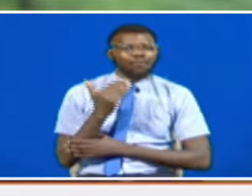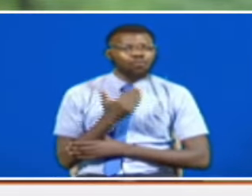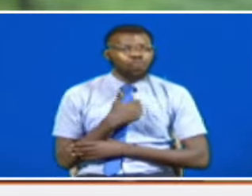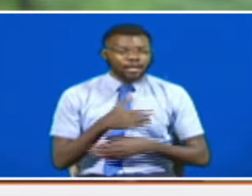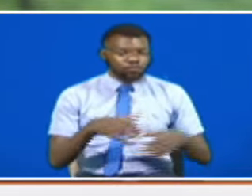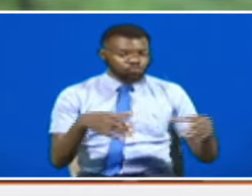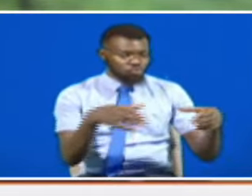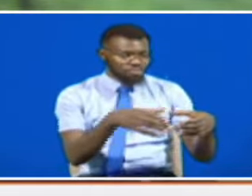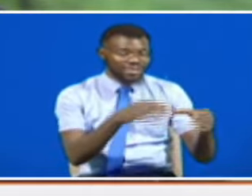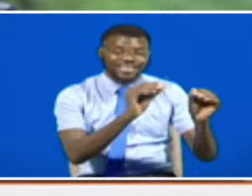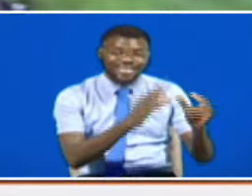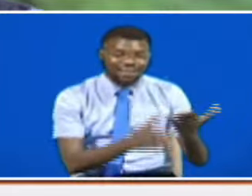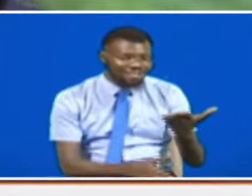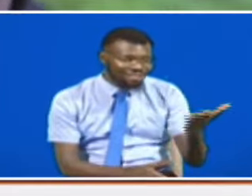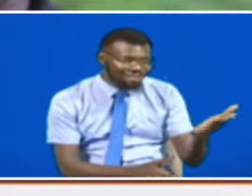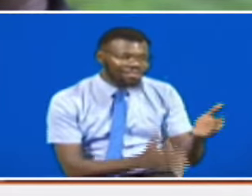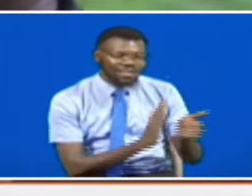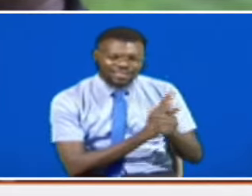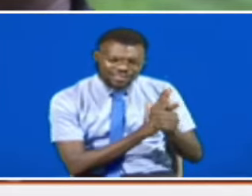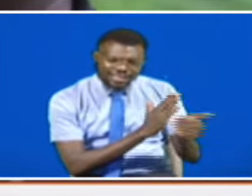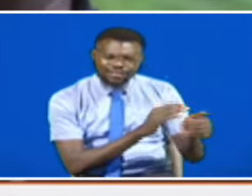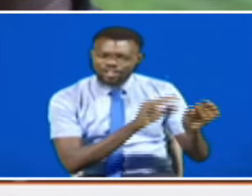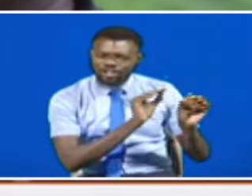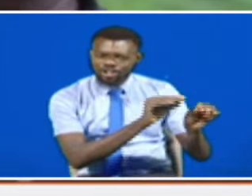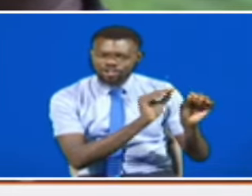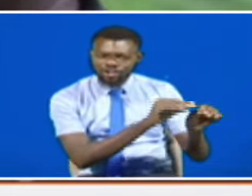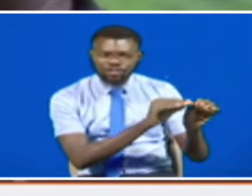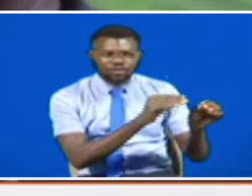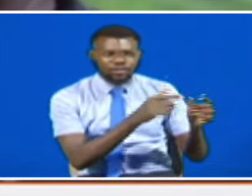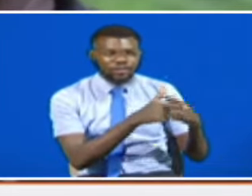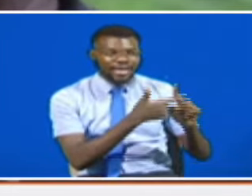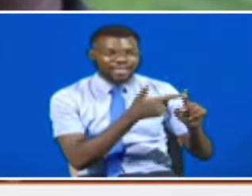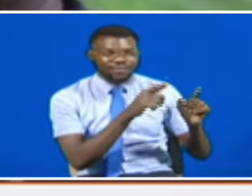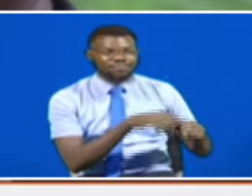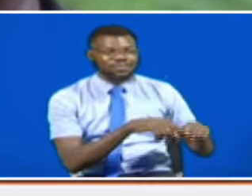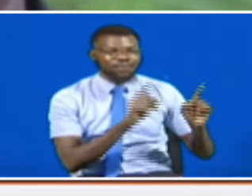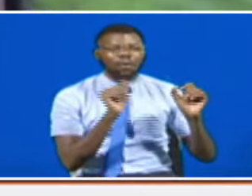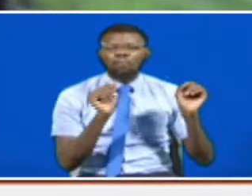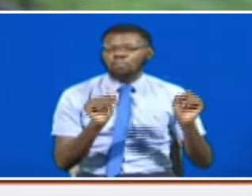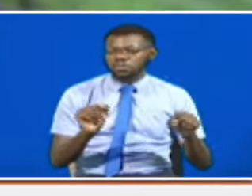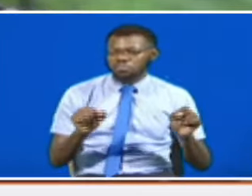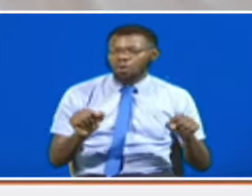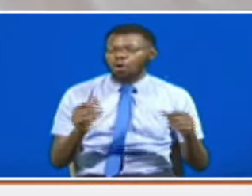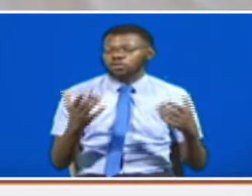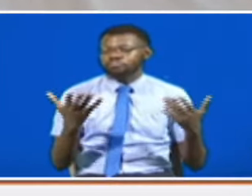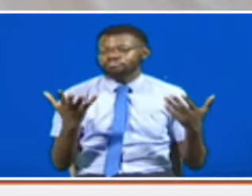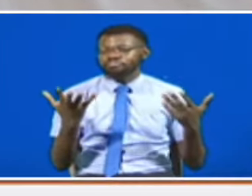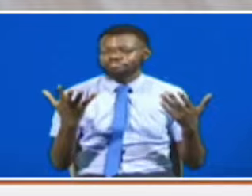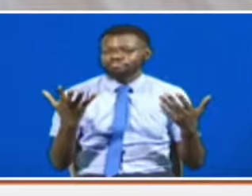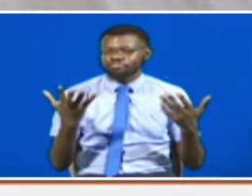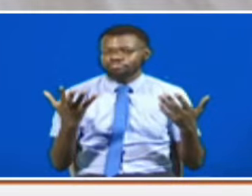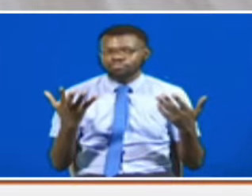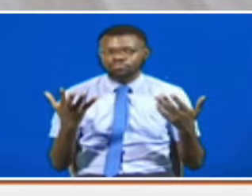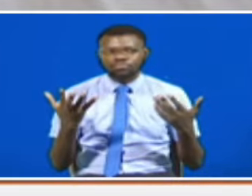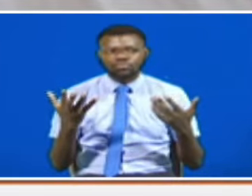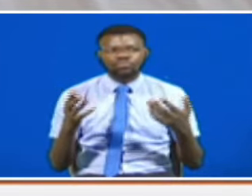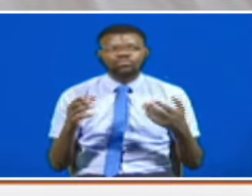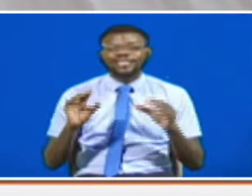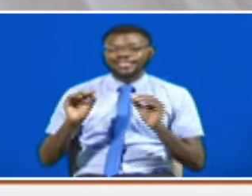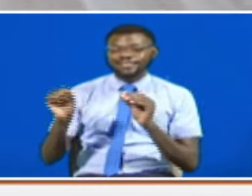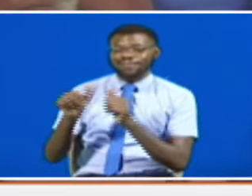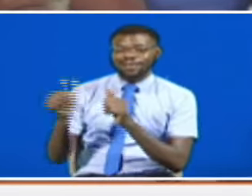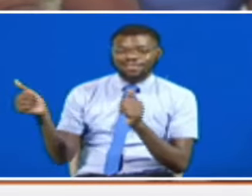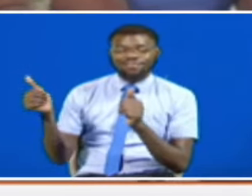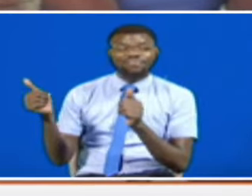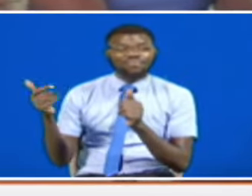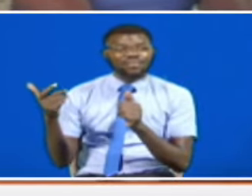with skills that they can be able to uptake the current education system. Trainers from TVET and the Kenya School